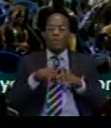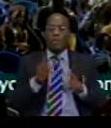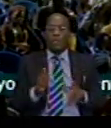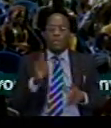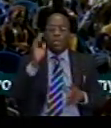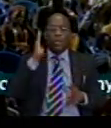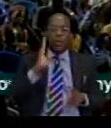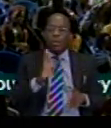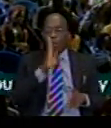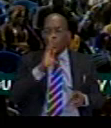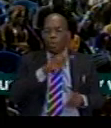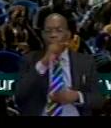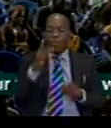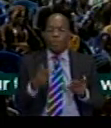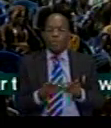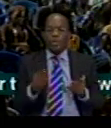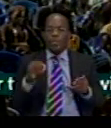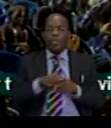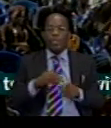in Jesus' name.